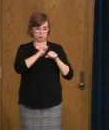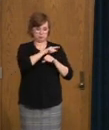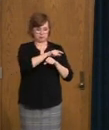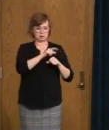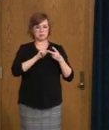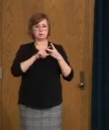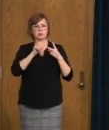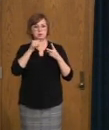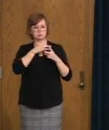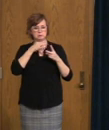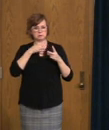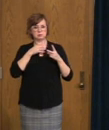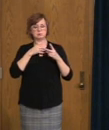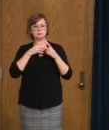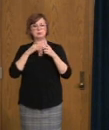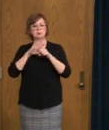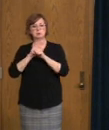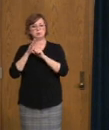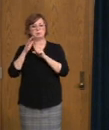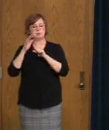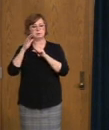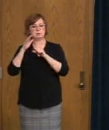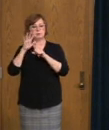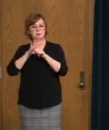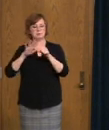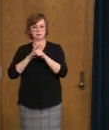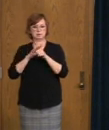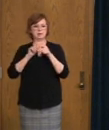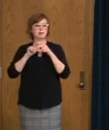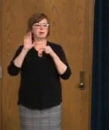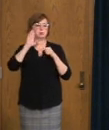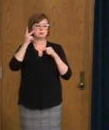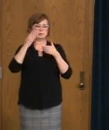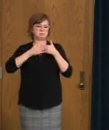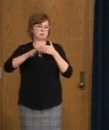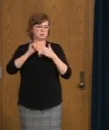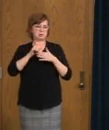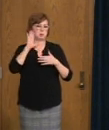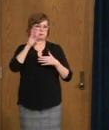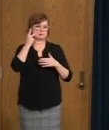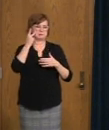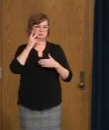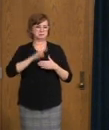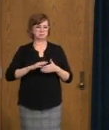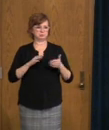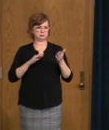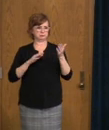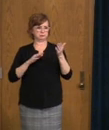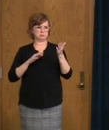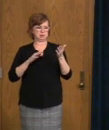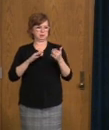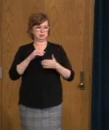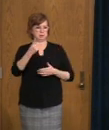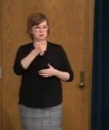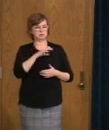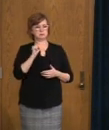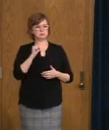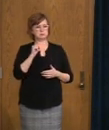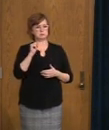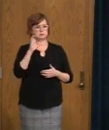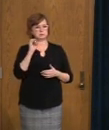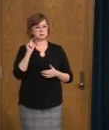areas, then we will have to look at other populations. Follow up? Yes. Mr. Livingstone, we spoke